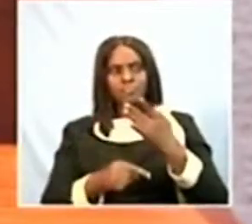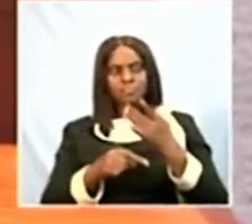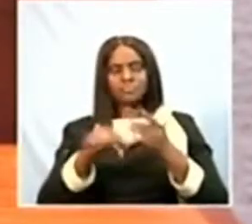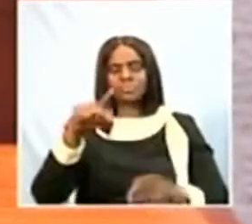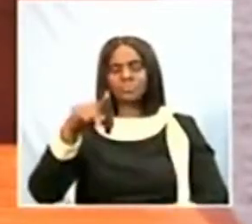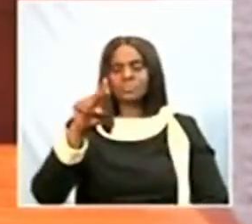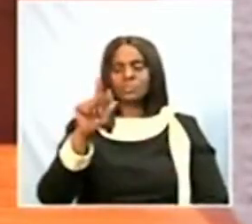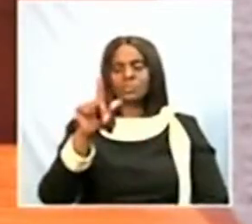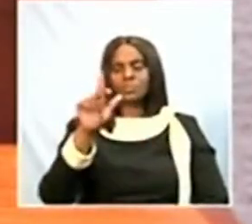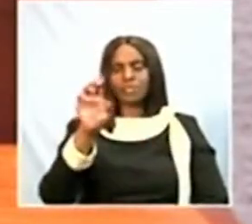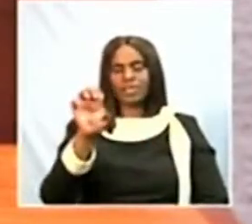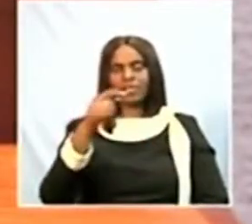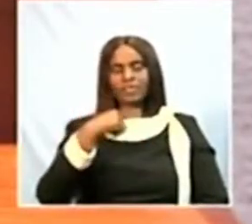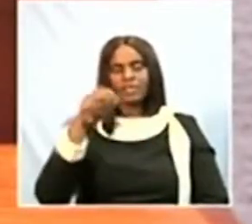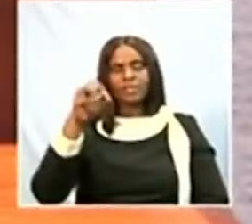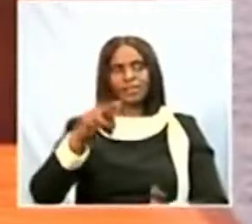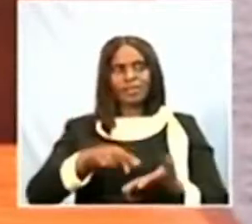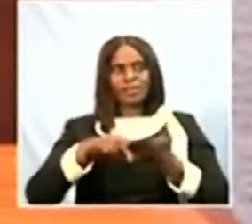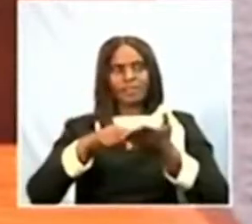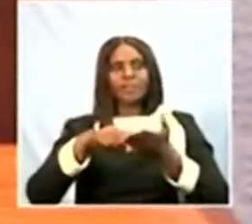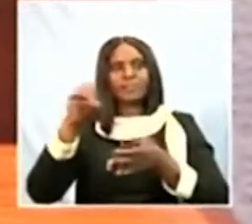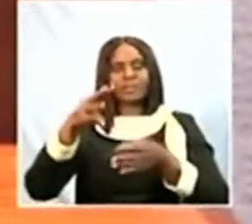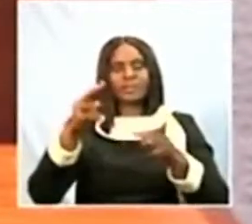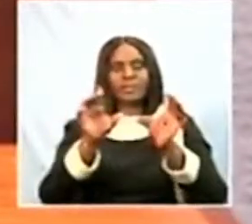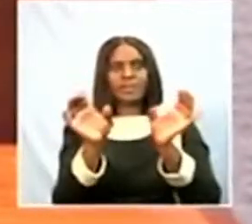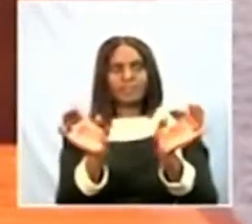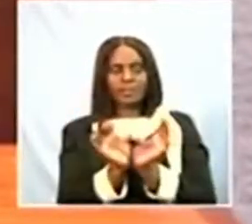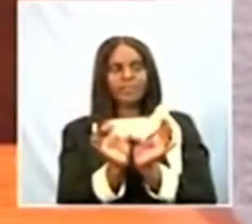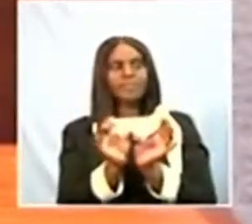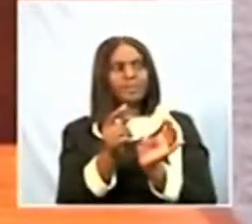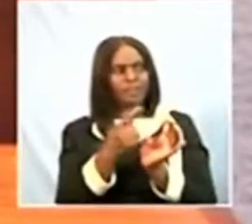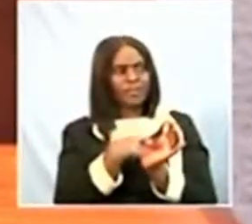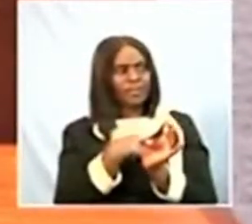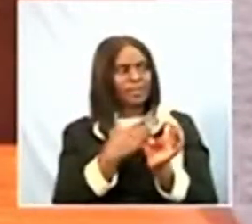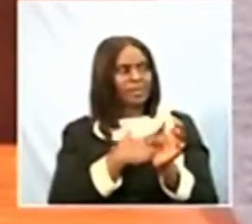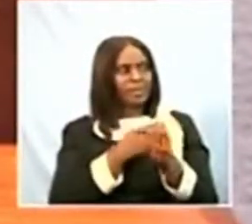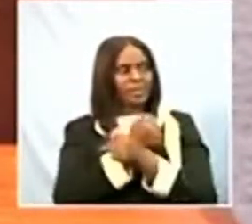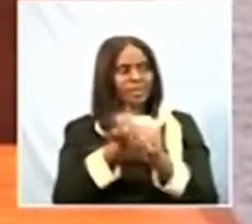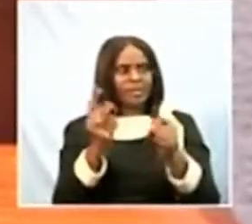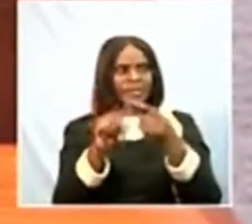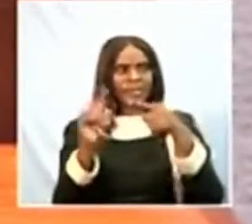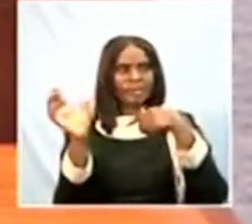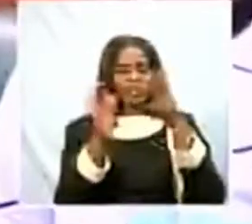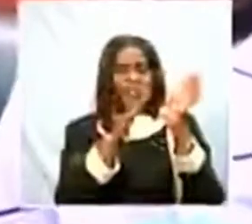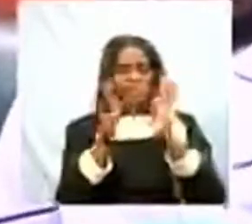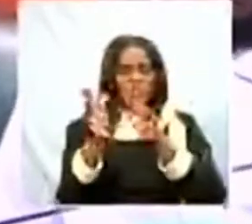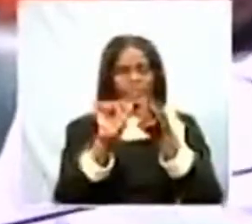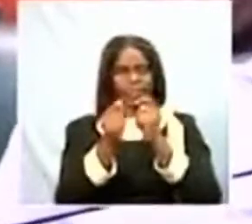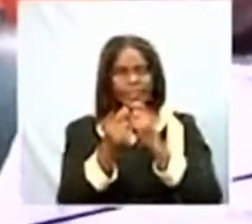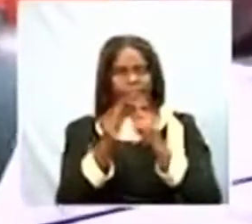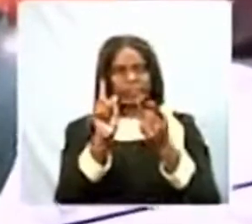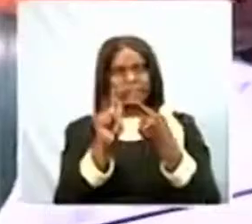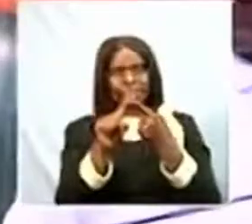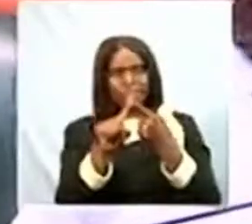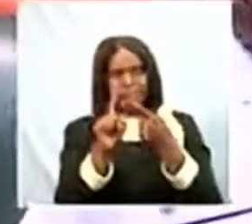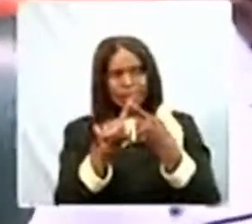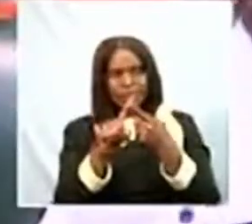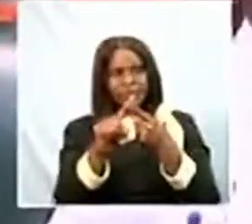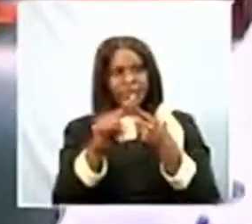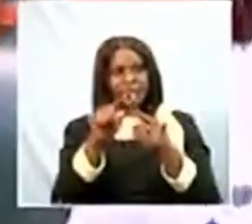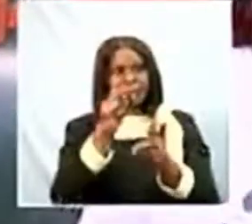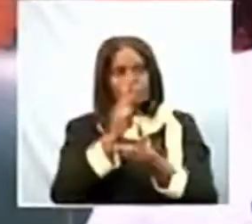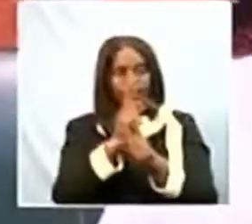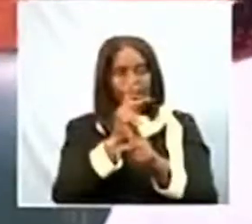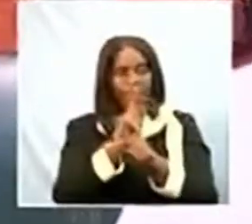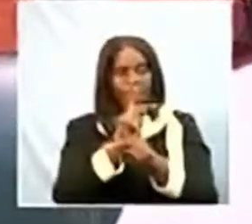I'm representing Manali constituency. Here are my solutions to climate change. 1. Restore nature to absorb